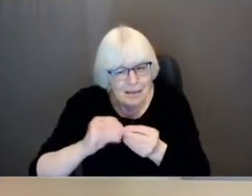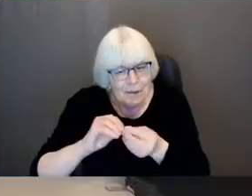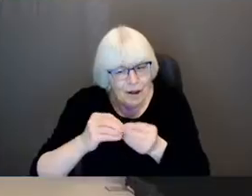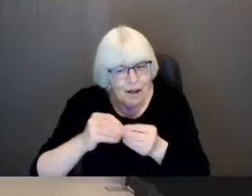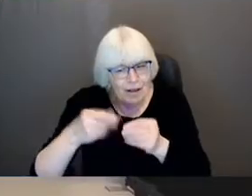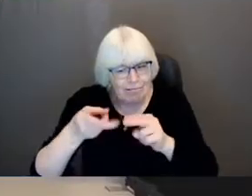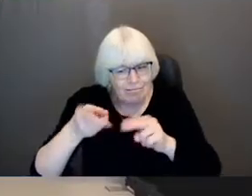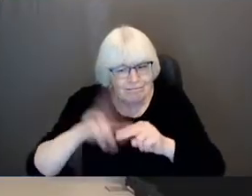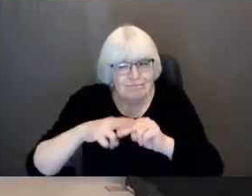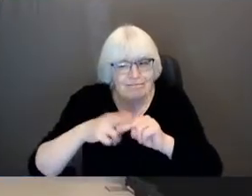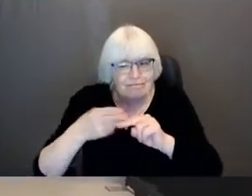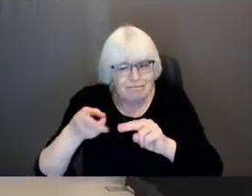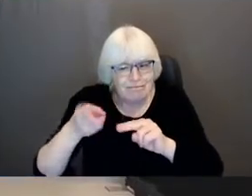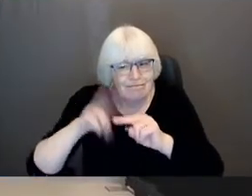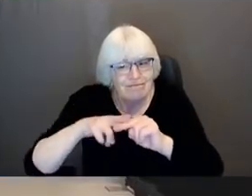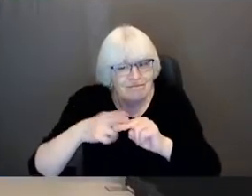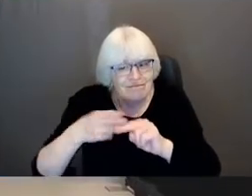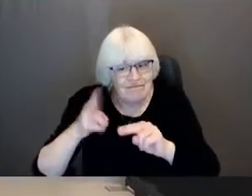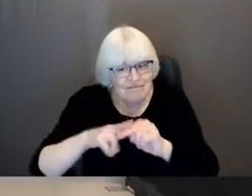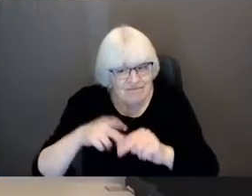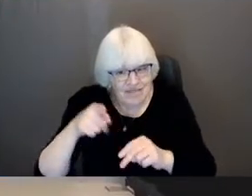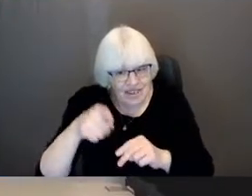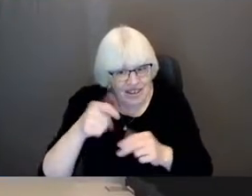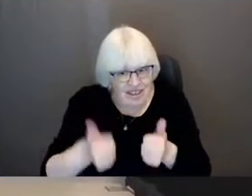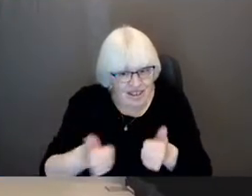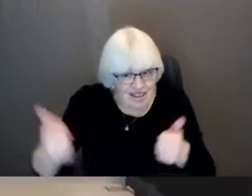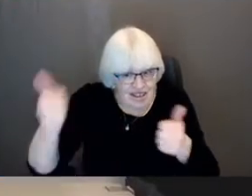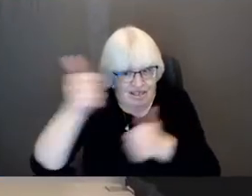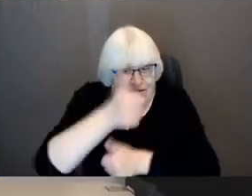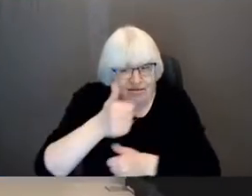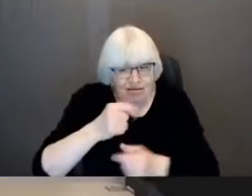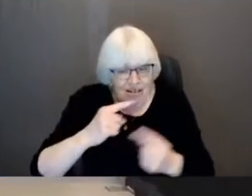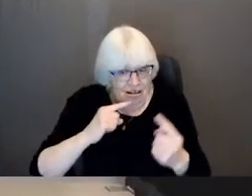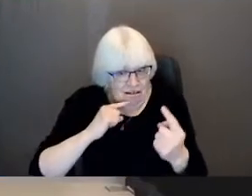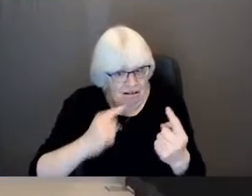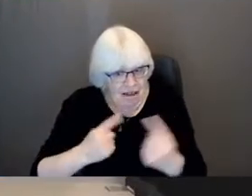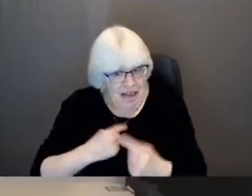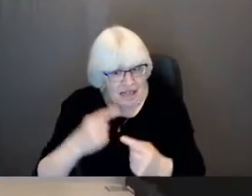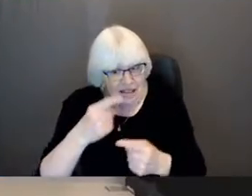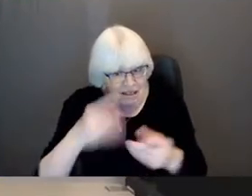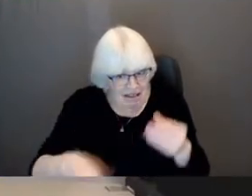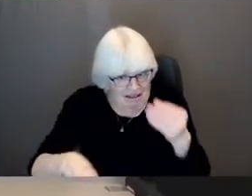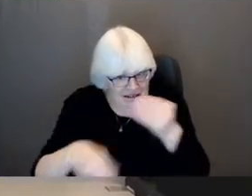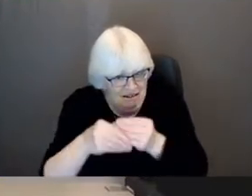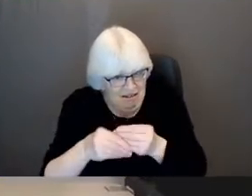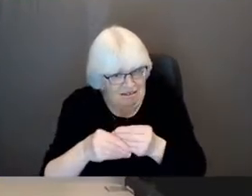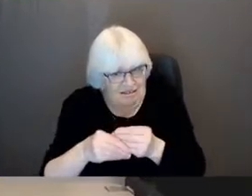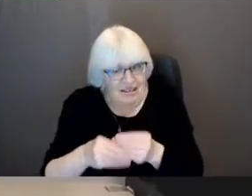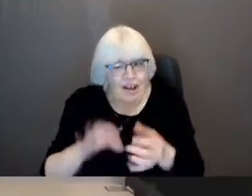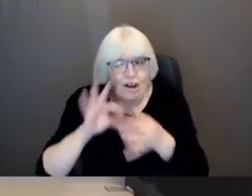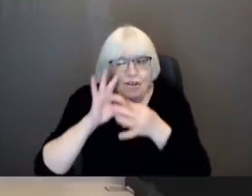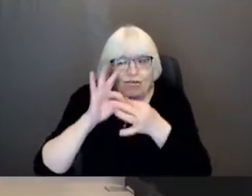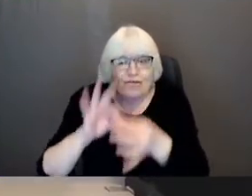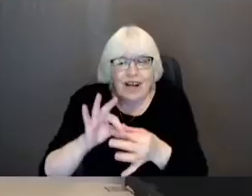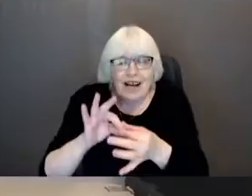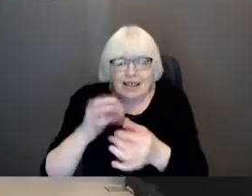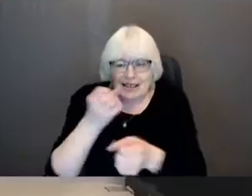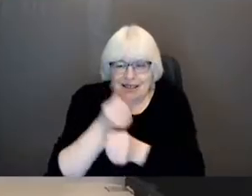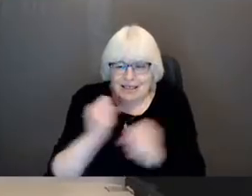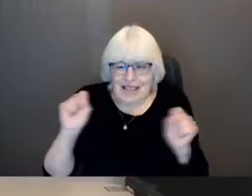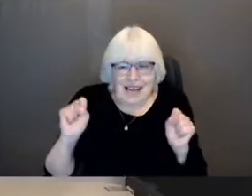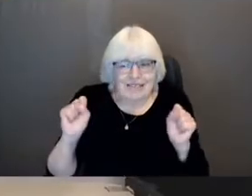well, but how is enforcement if, just with the volume of cases we're having, monitoring